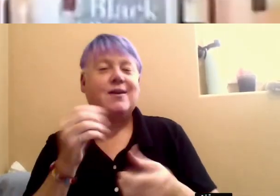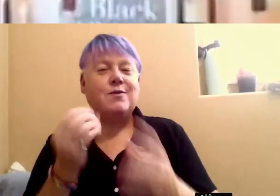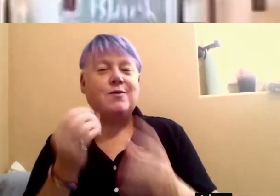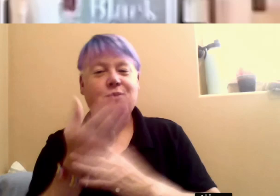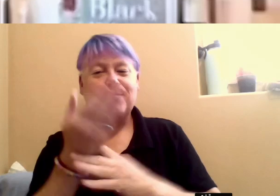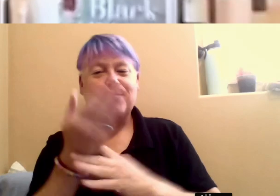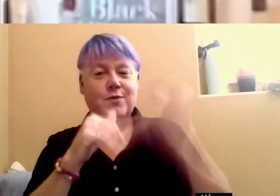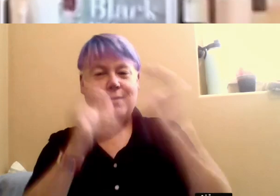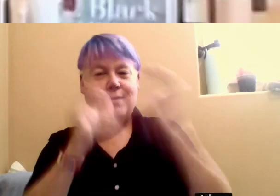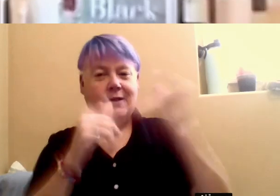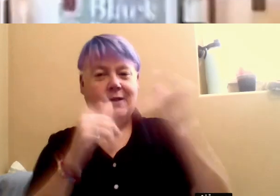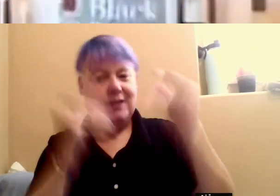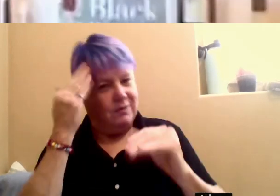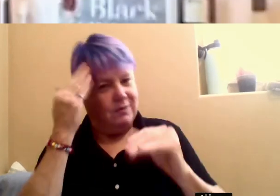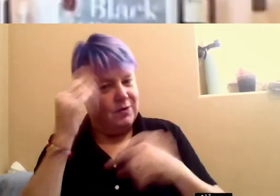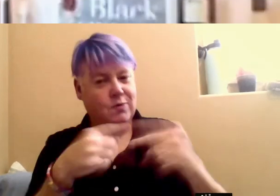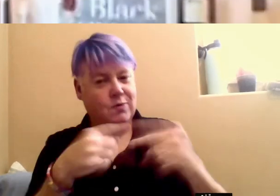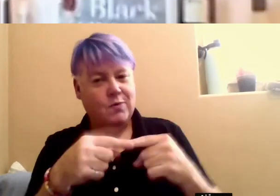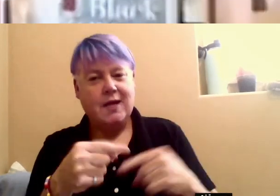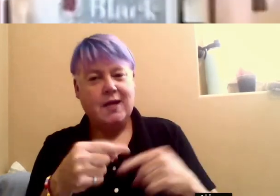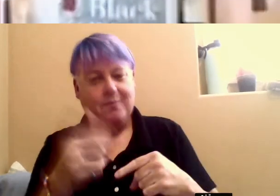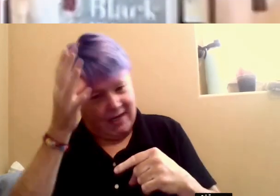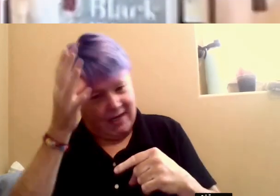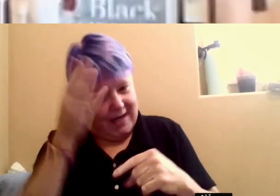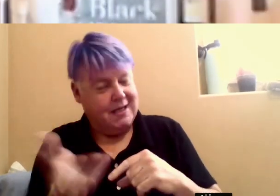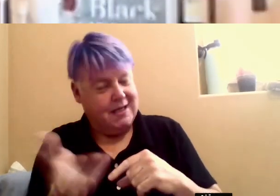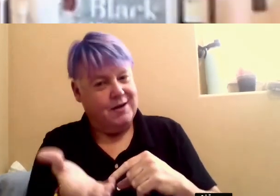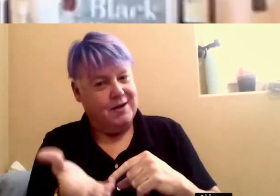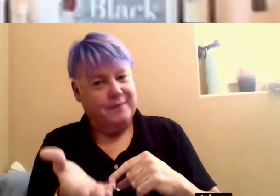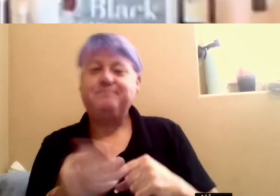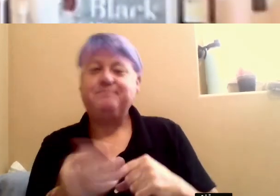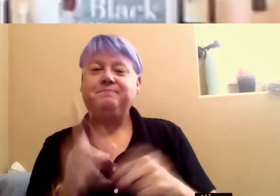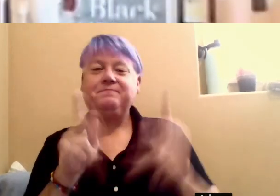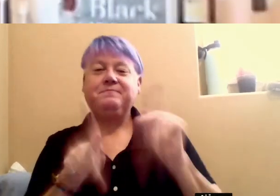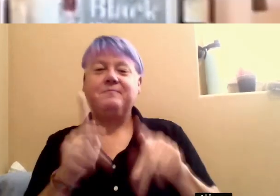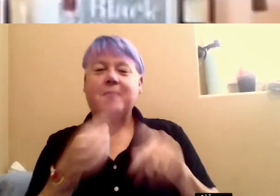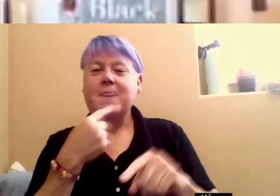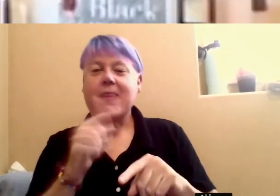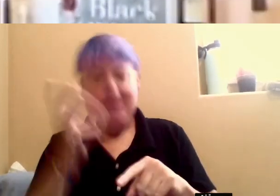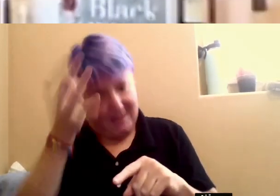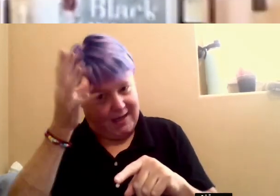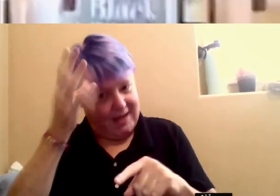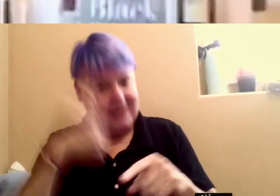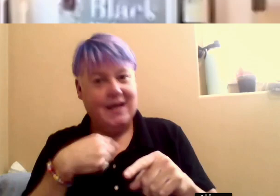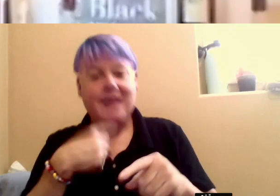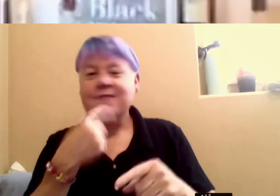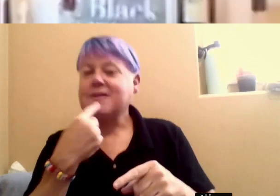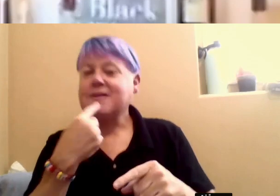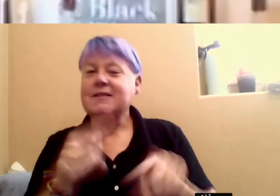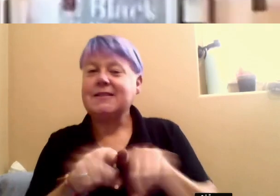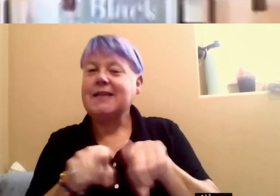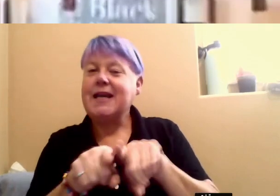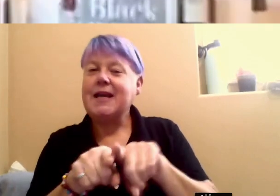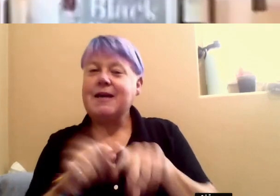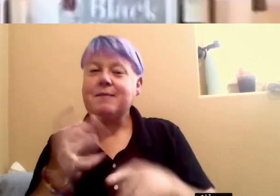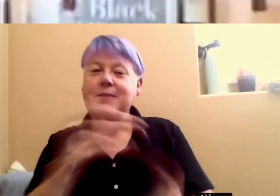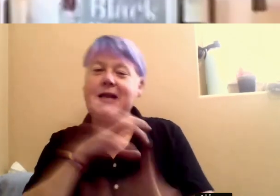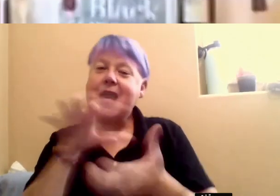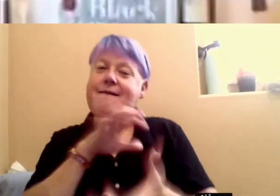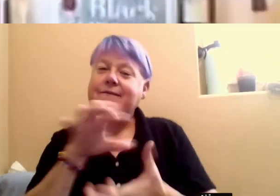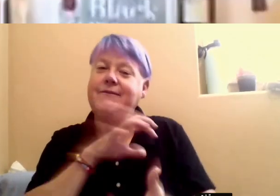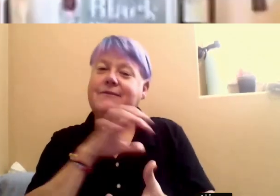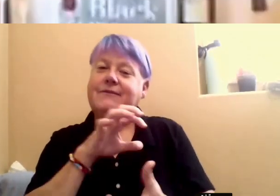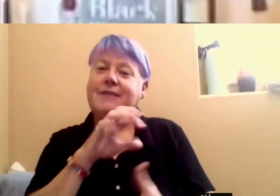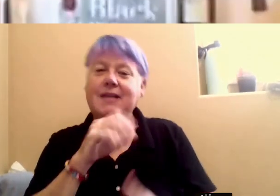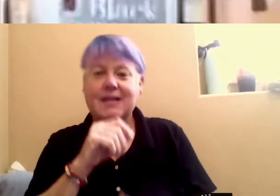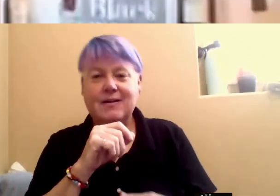he's around, and it's infectious. People say that Dad and I have the same laugh. People say that Dad and I have